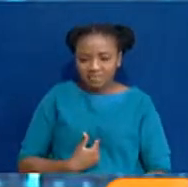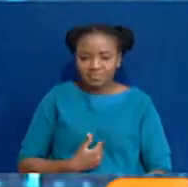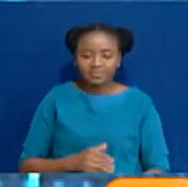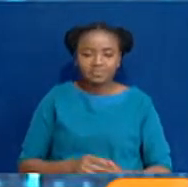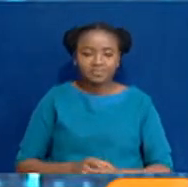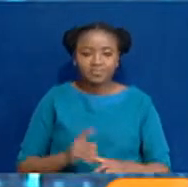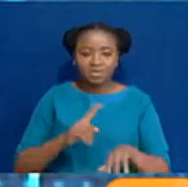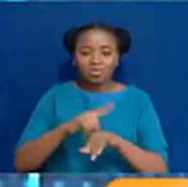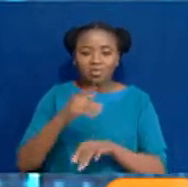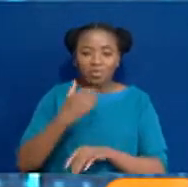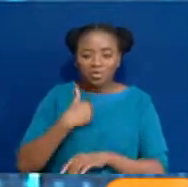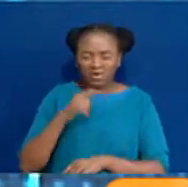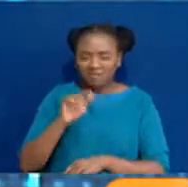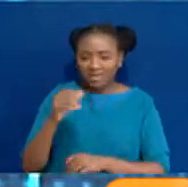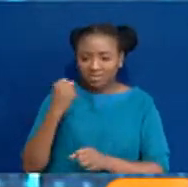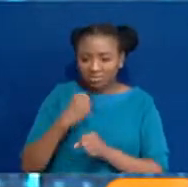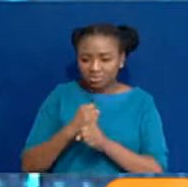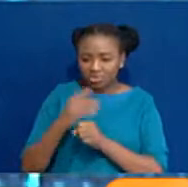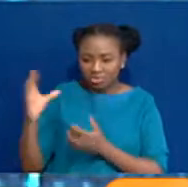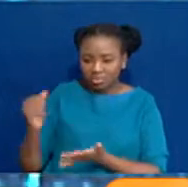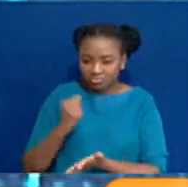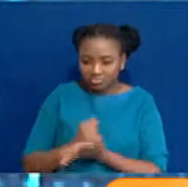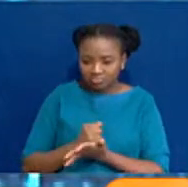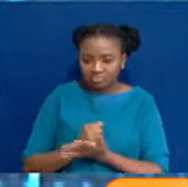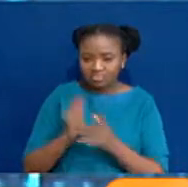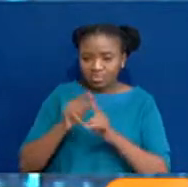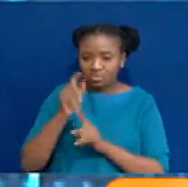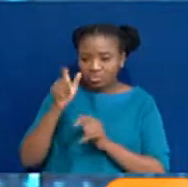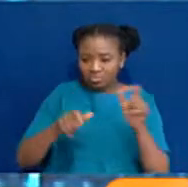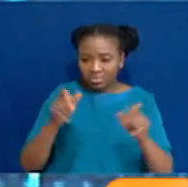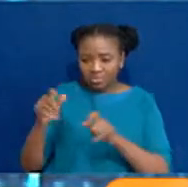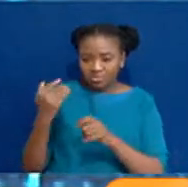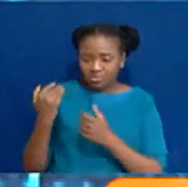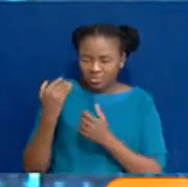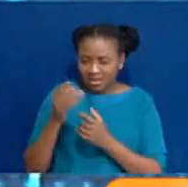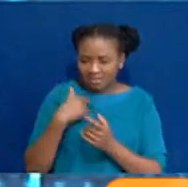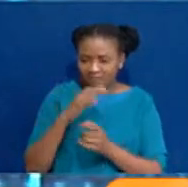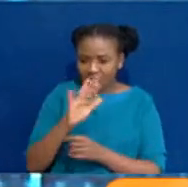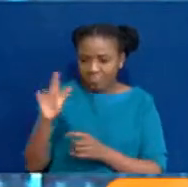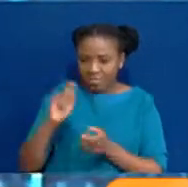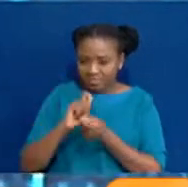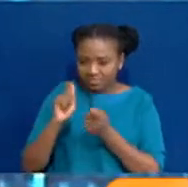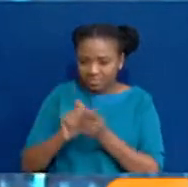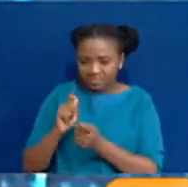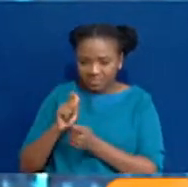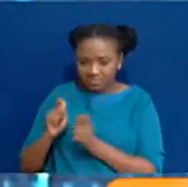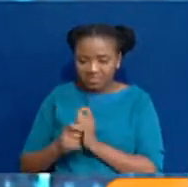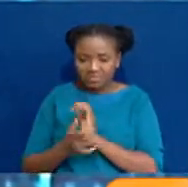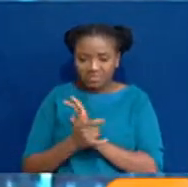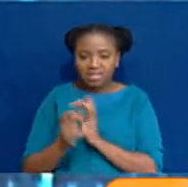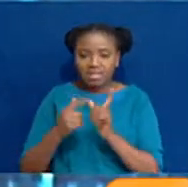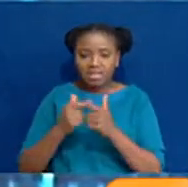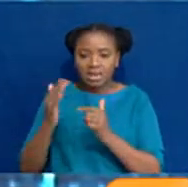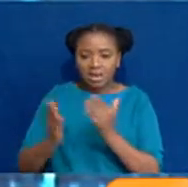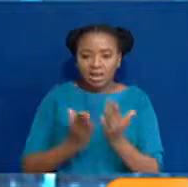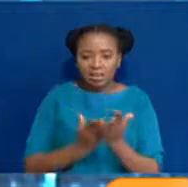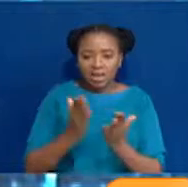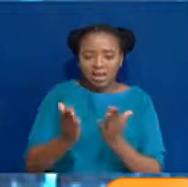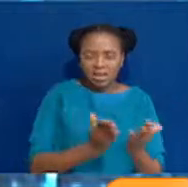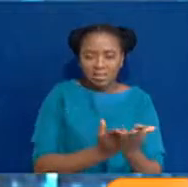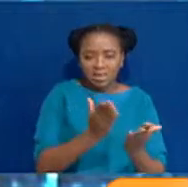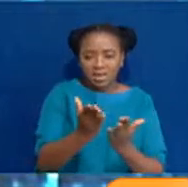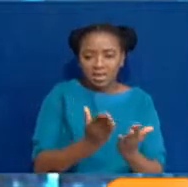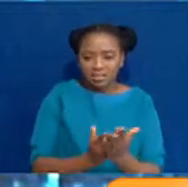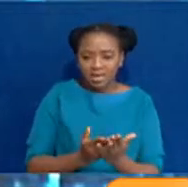Once you have that job description and the person specifications, then you invite the applications on that basis. Yeah. Okay? As